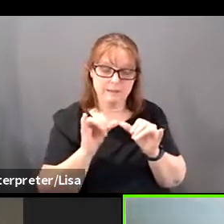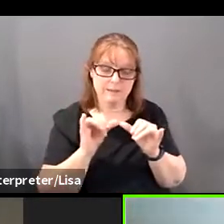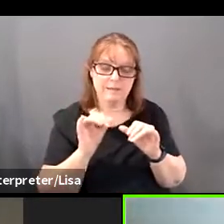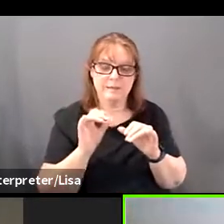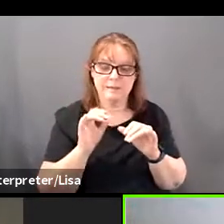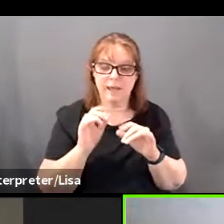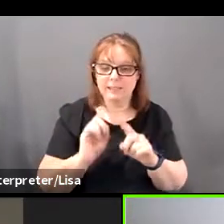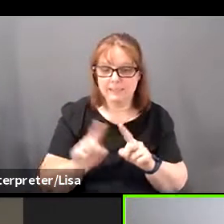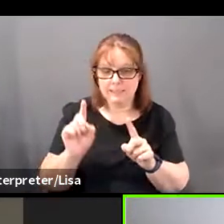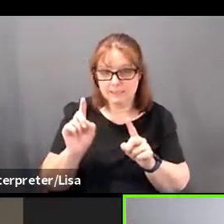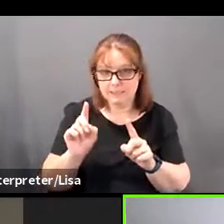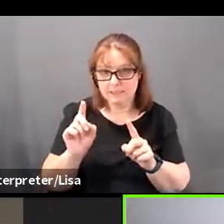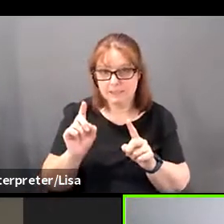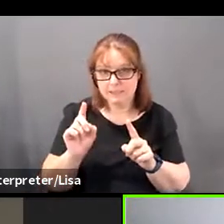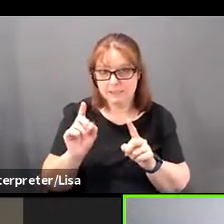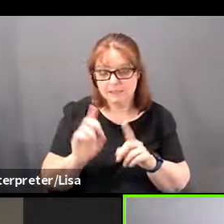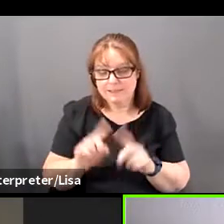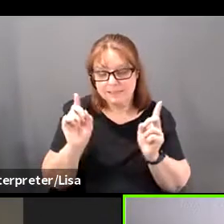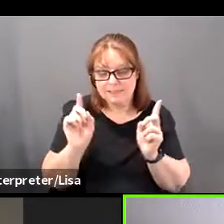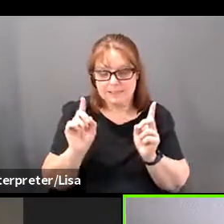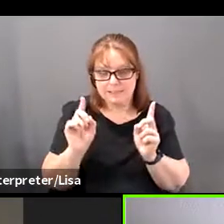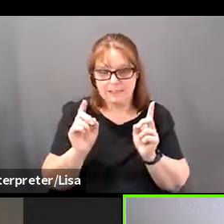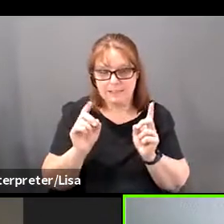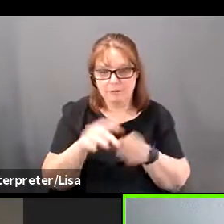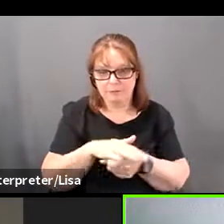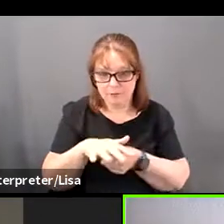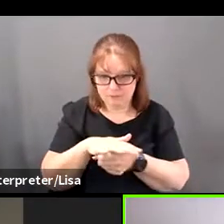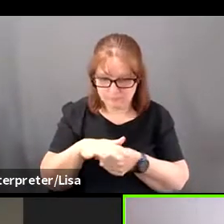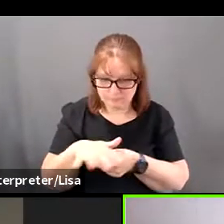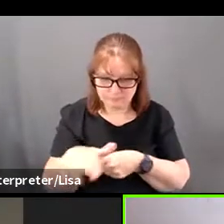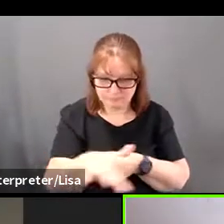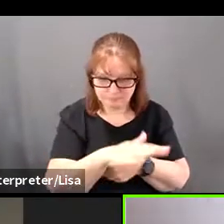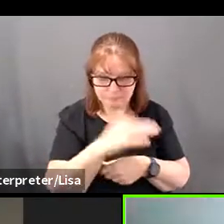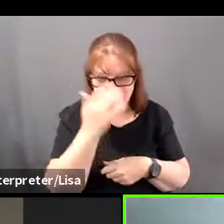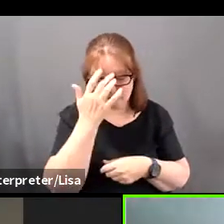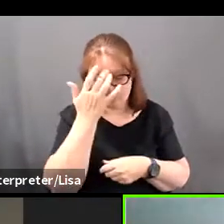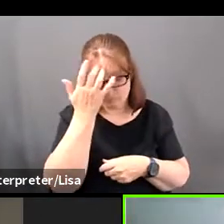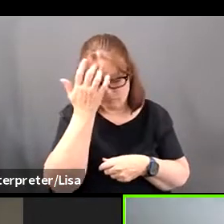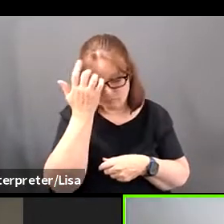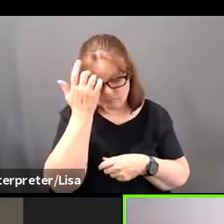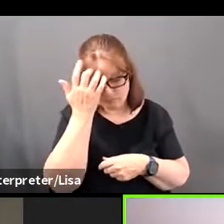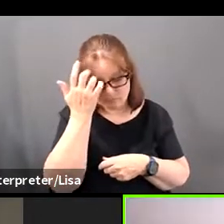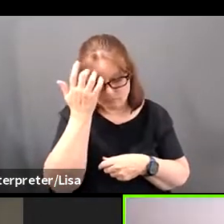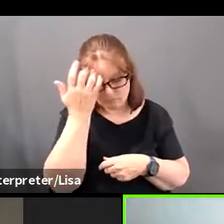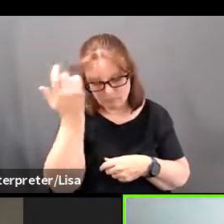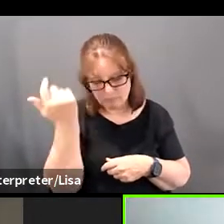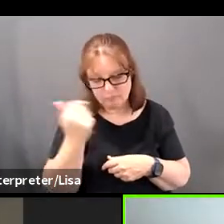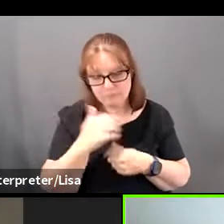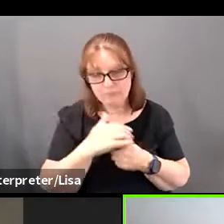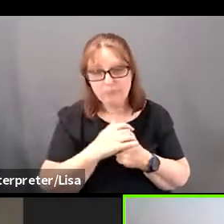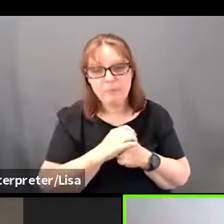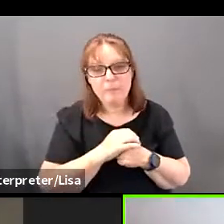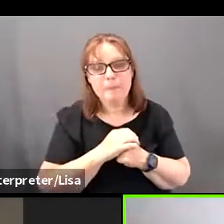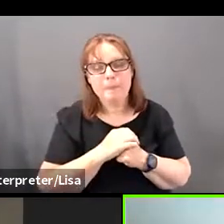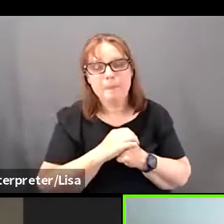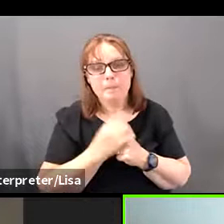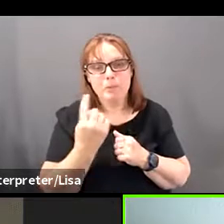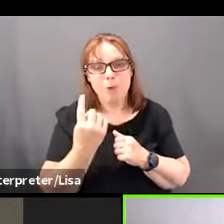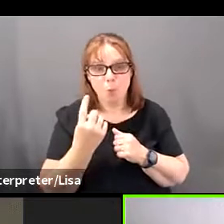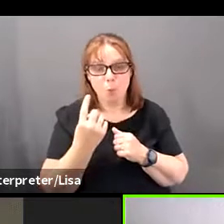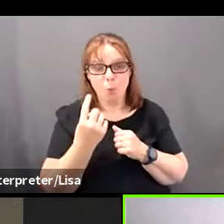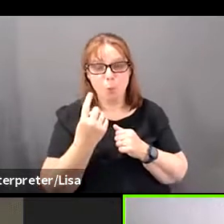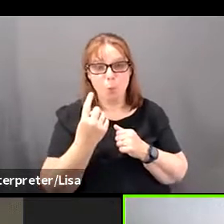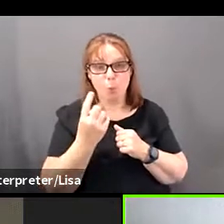different different venues around the state. So one of that is we're going to do what we